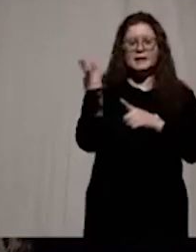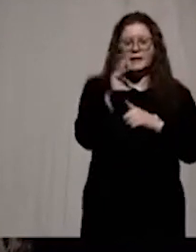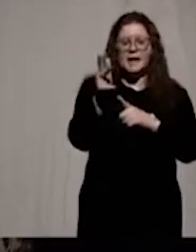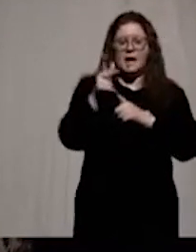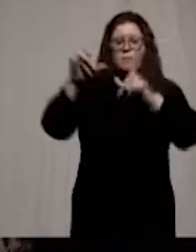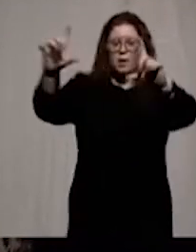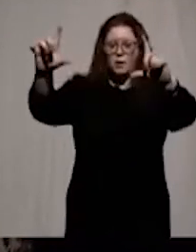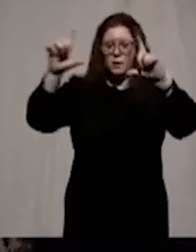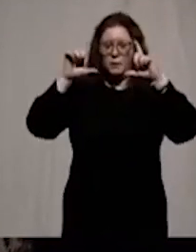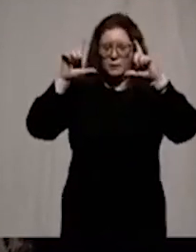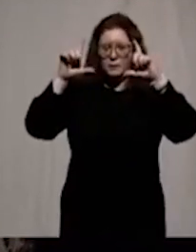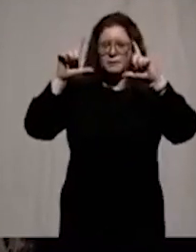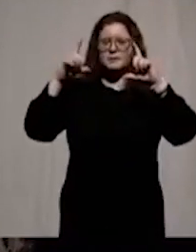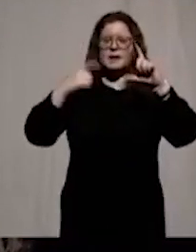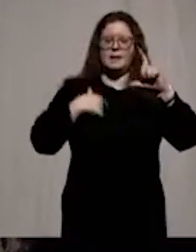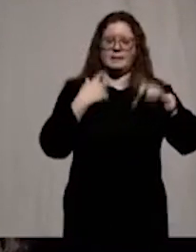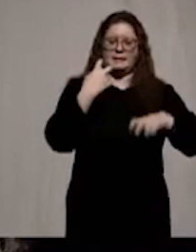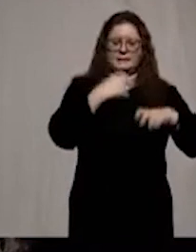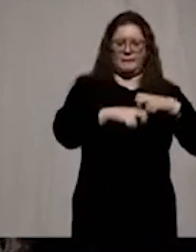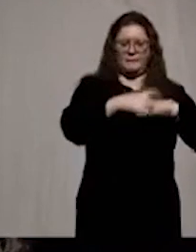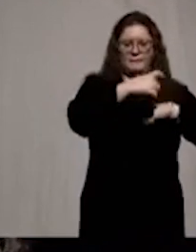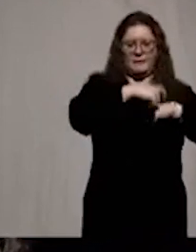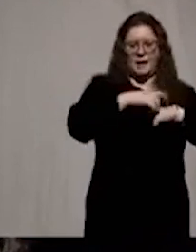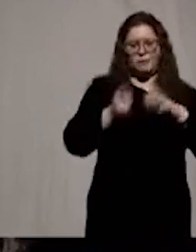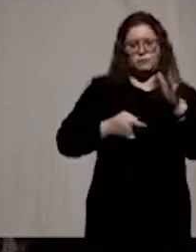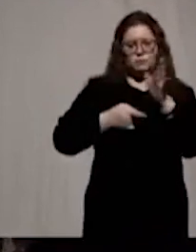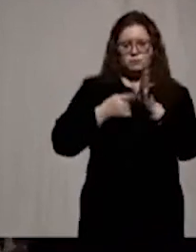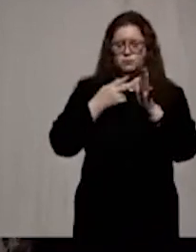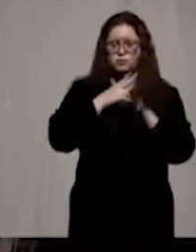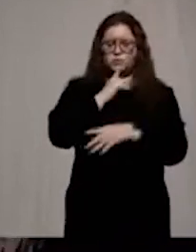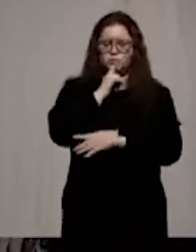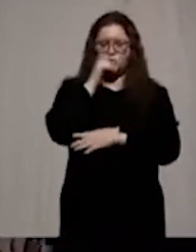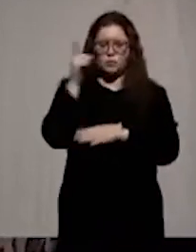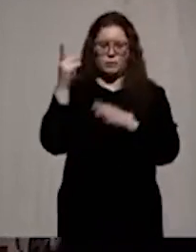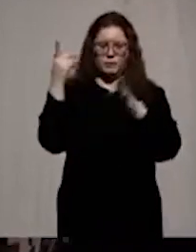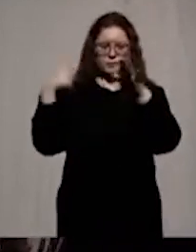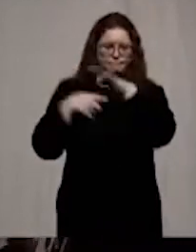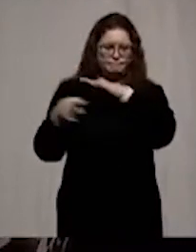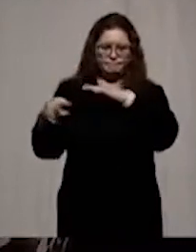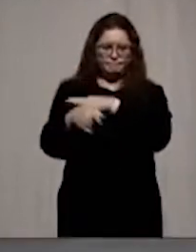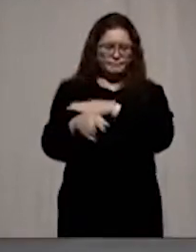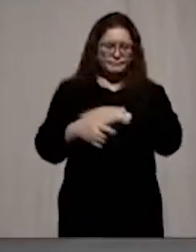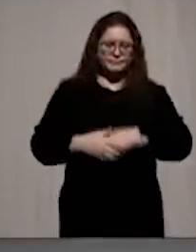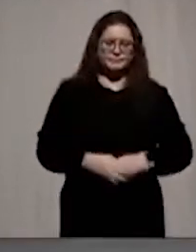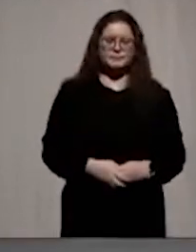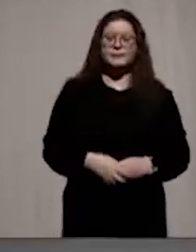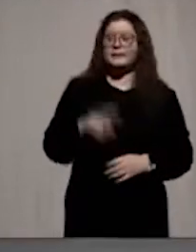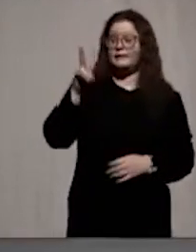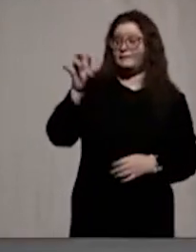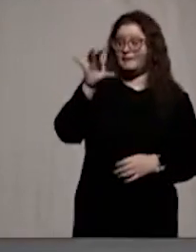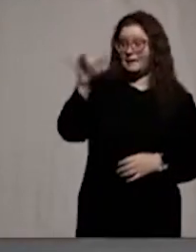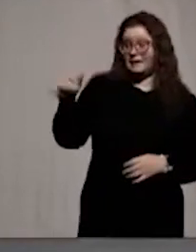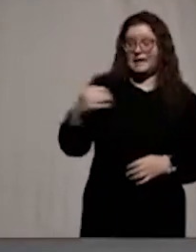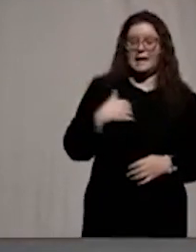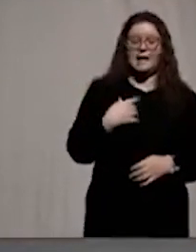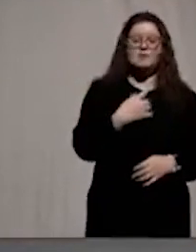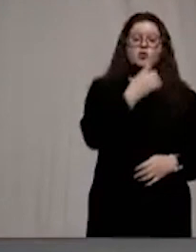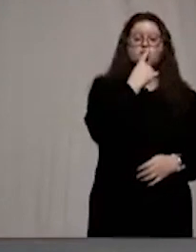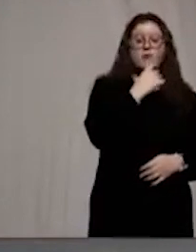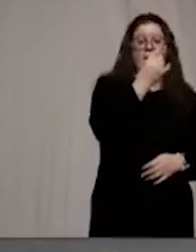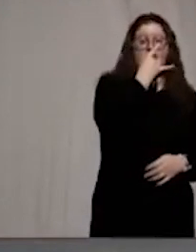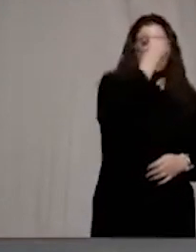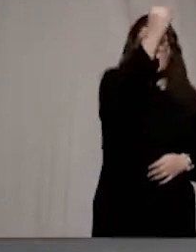lie, truth time. Okay. And then Vicky, you had red light, blue light, so bright, not